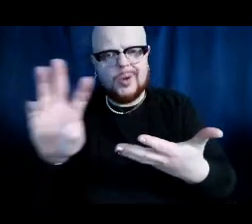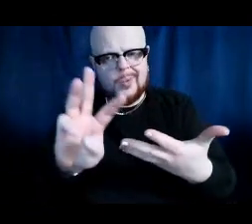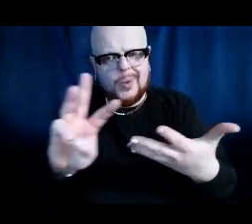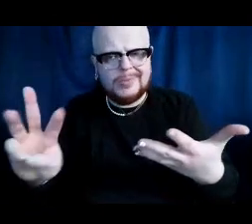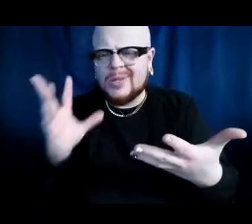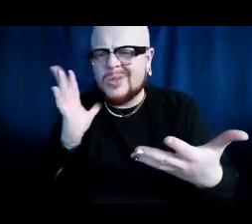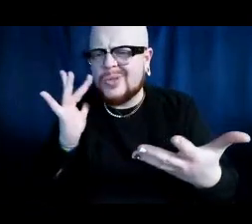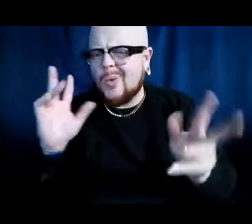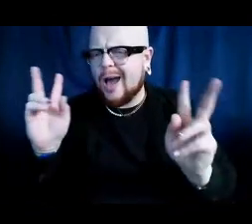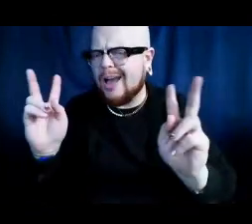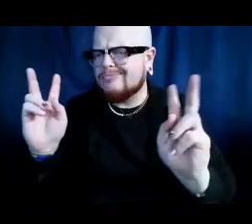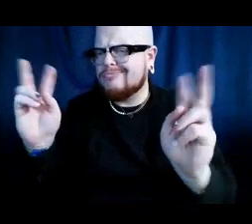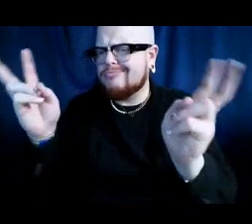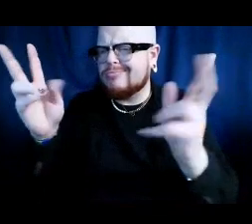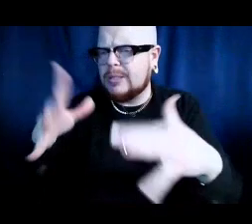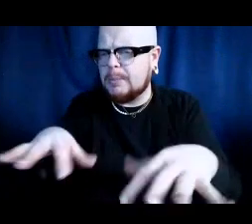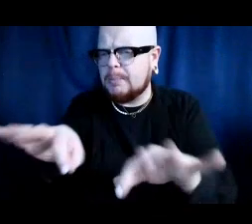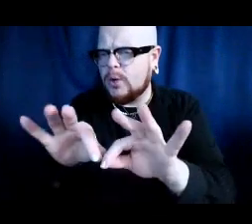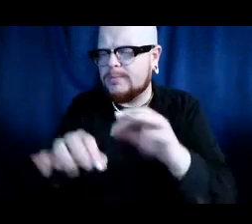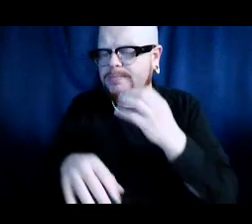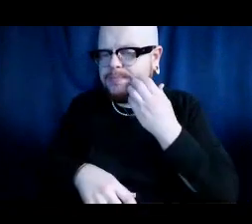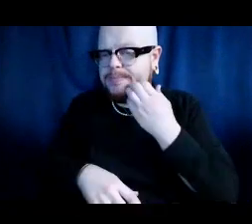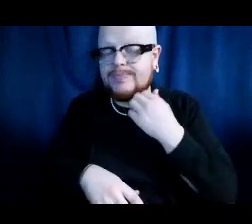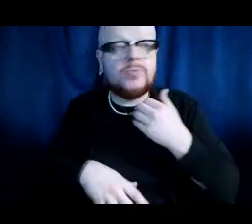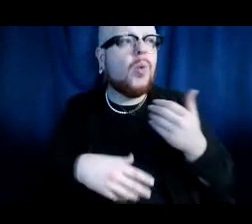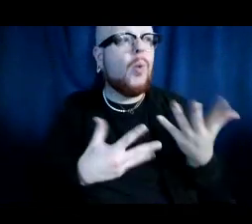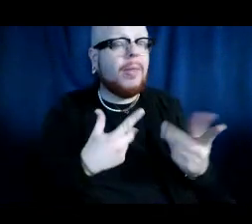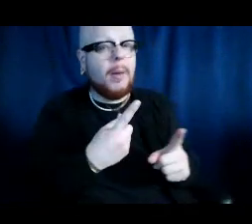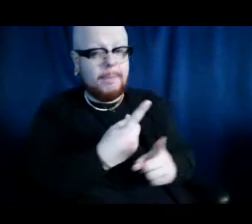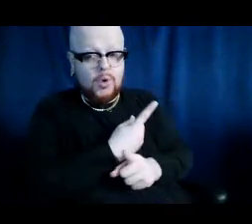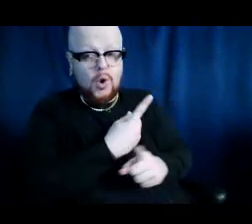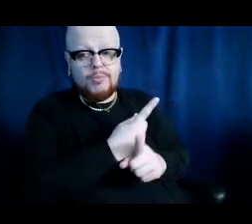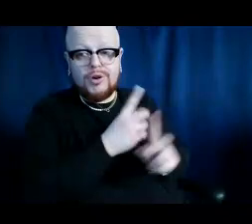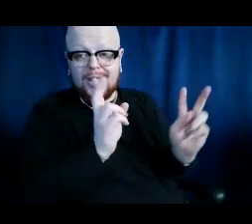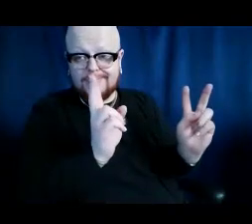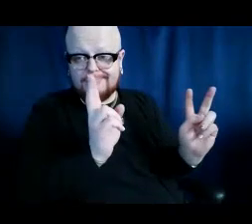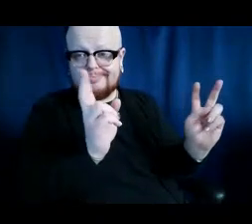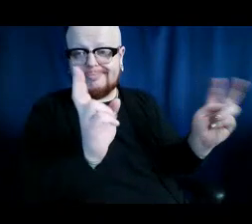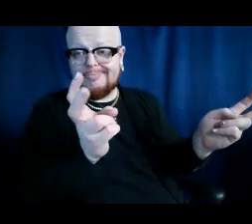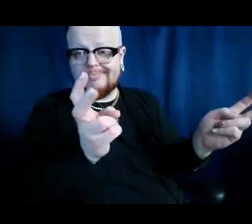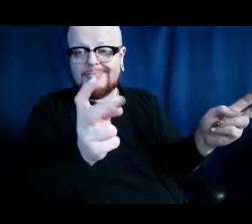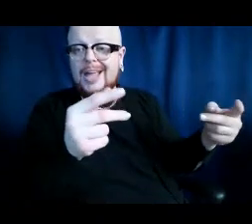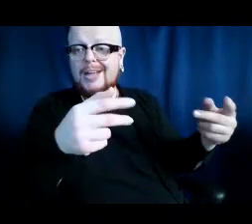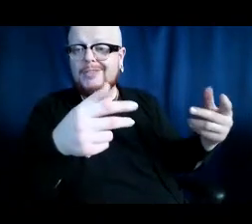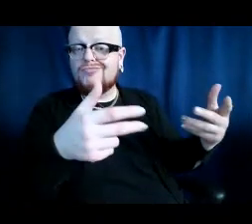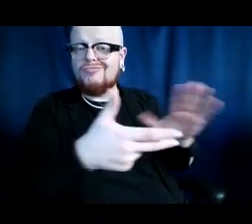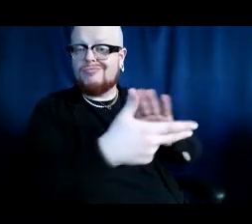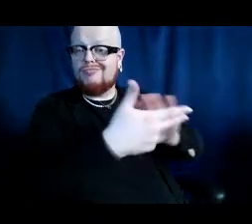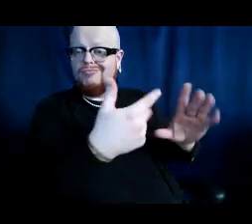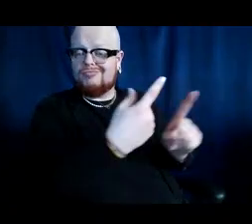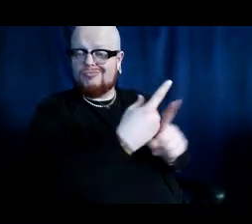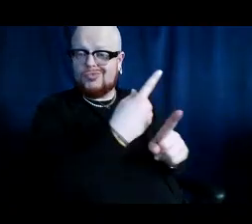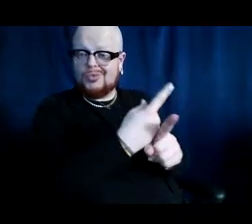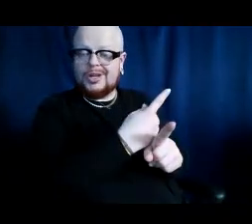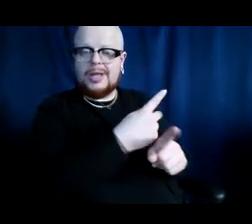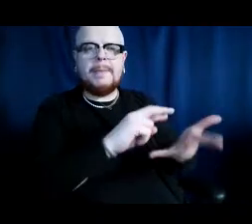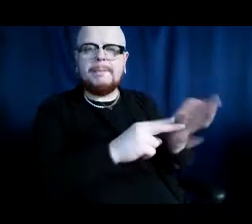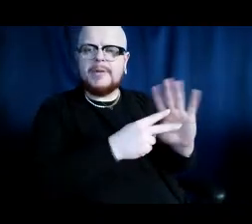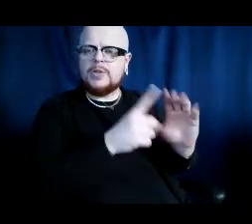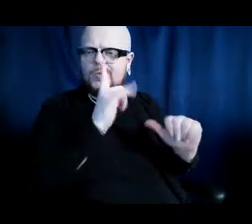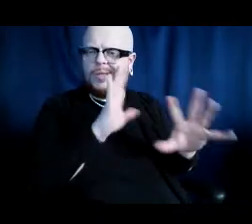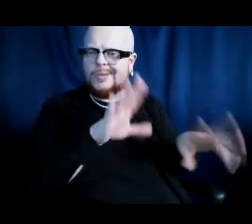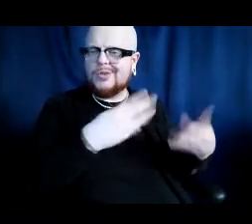Alanna, properly formatted and coded headings provide content structure, making it easier for all visitors